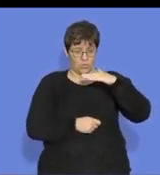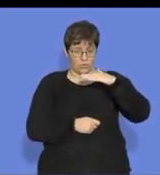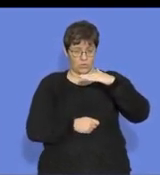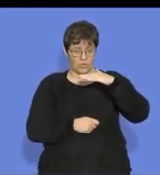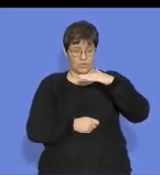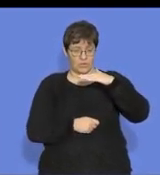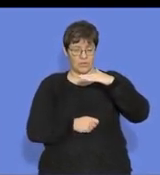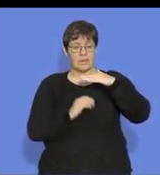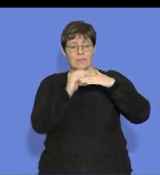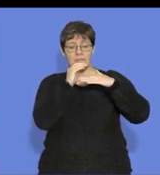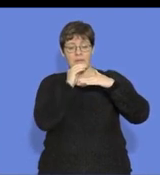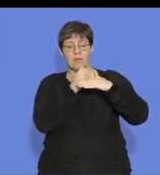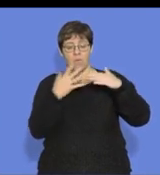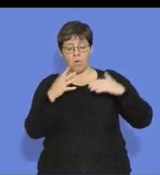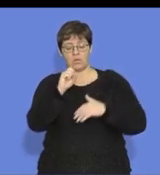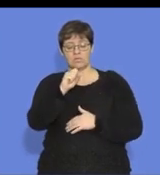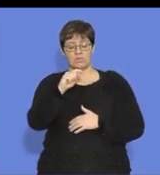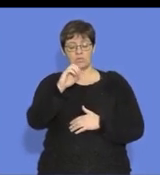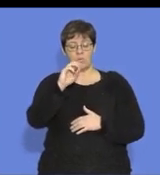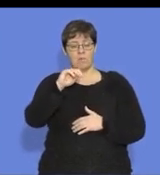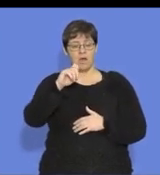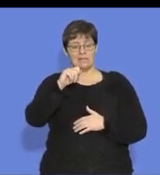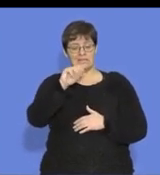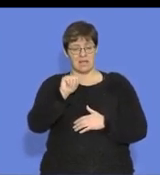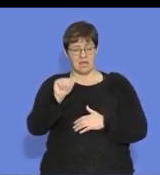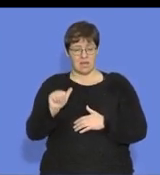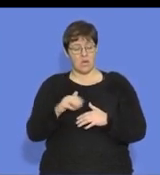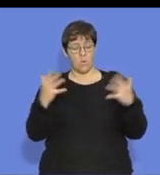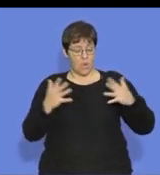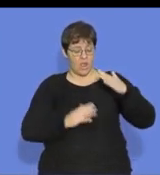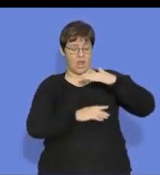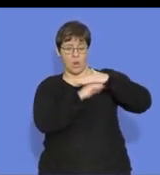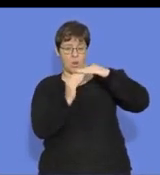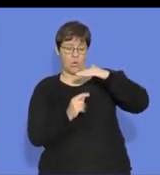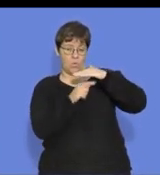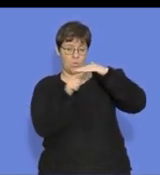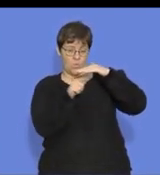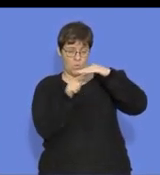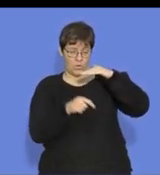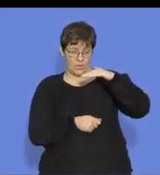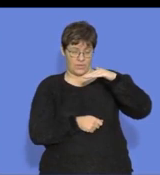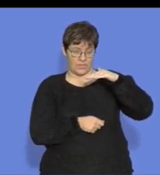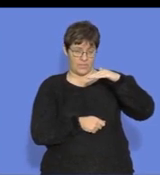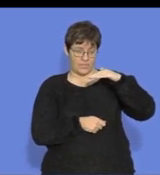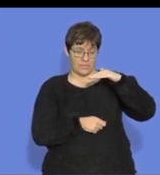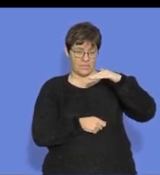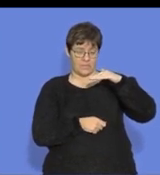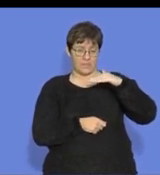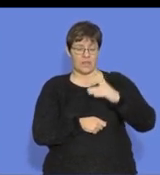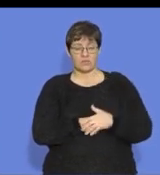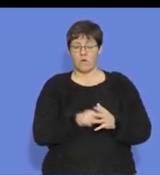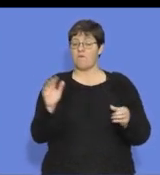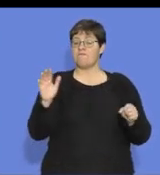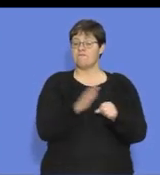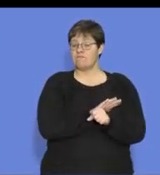are more stomata on the lower surface. So this entire experiment is